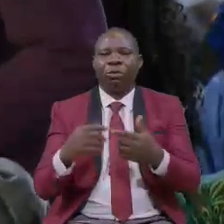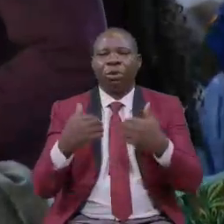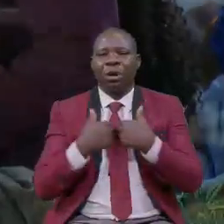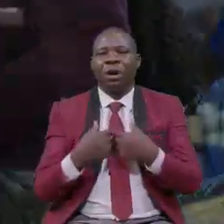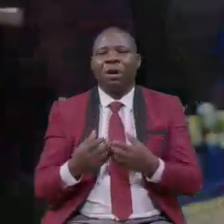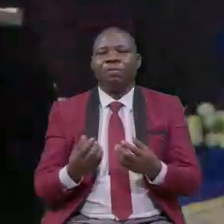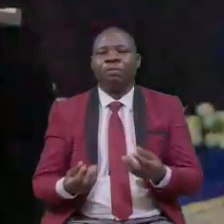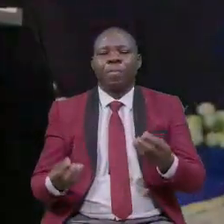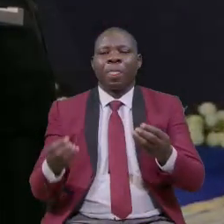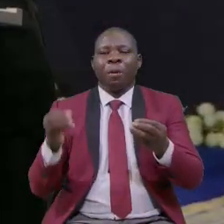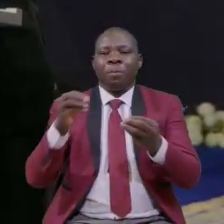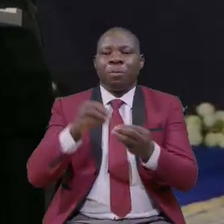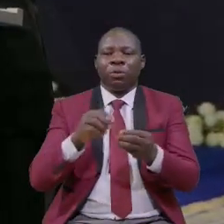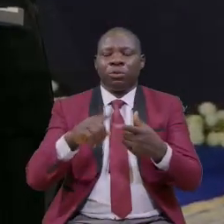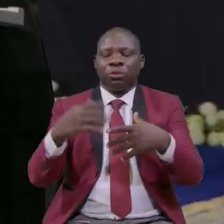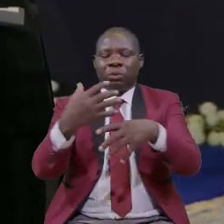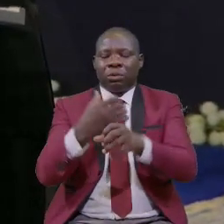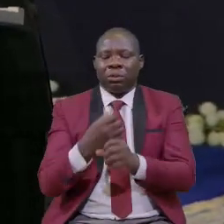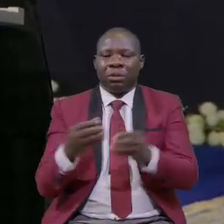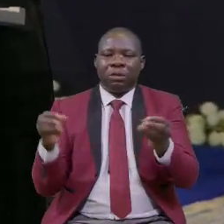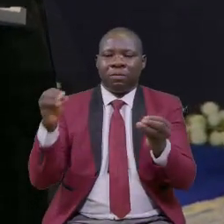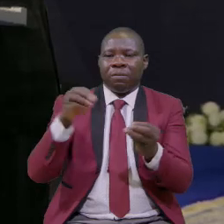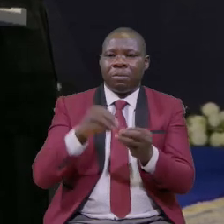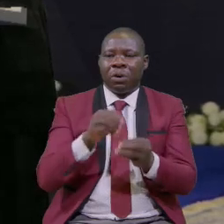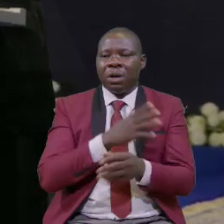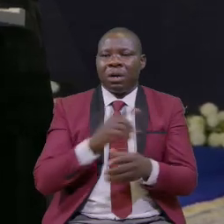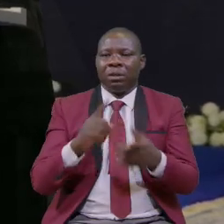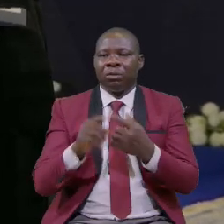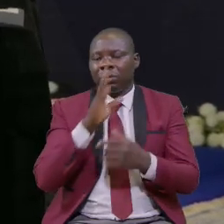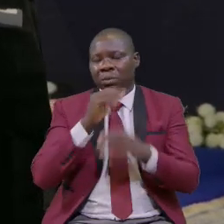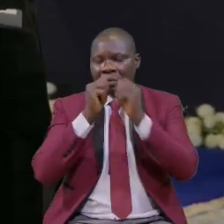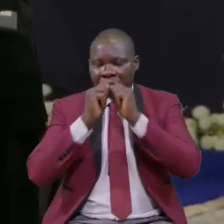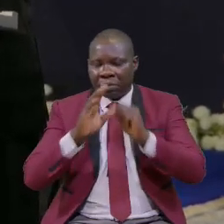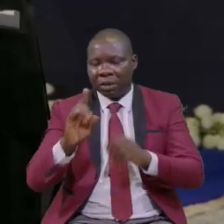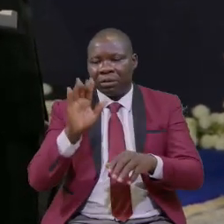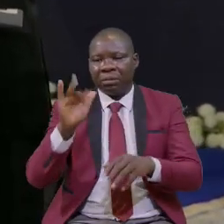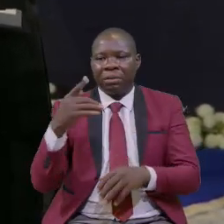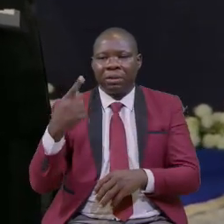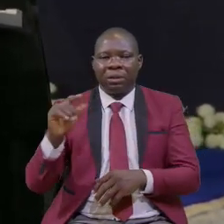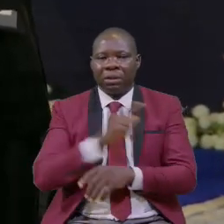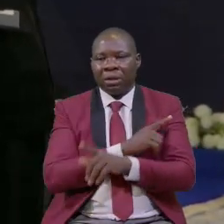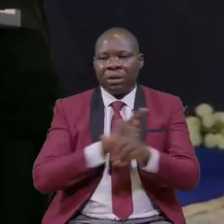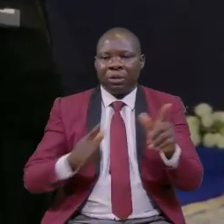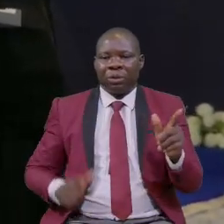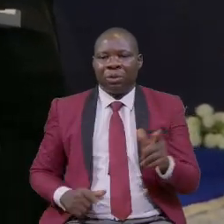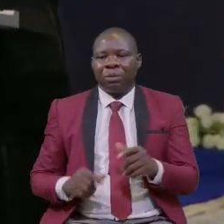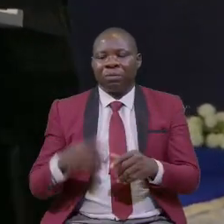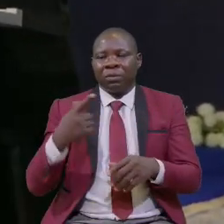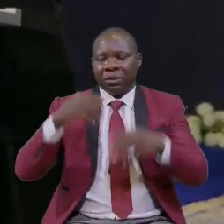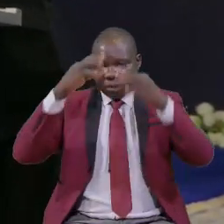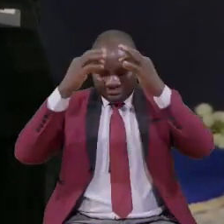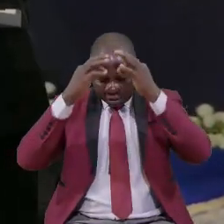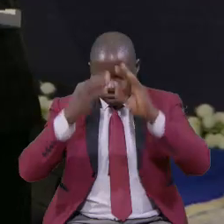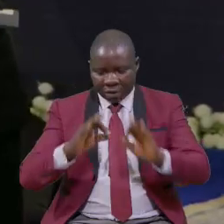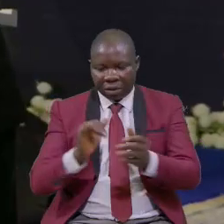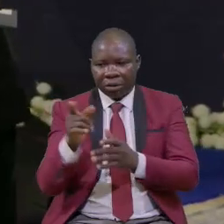to receive more, and to be blessed by the Lord. The decision you have made